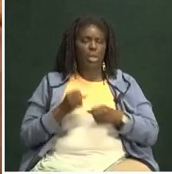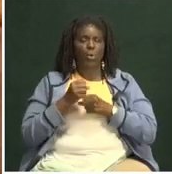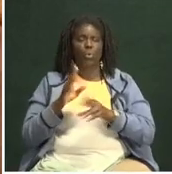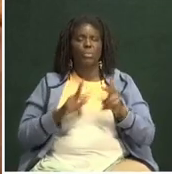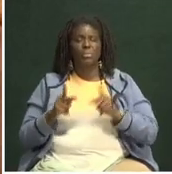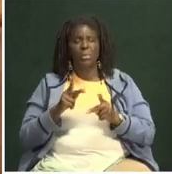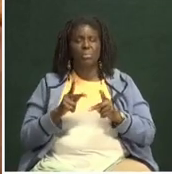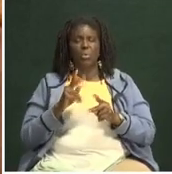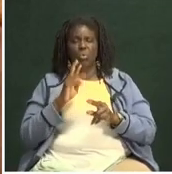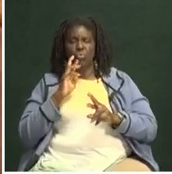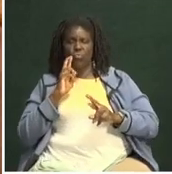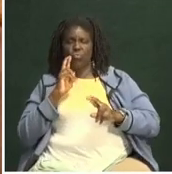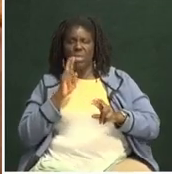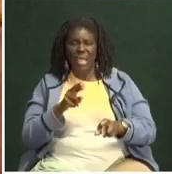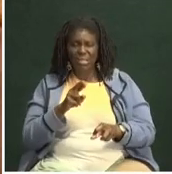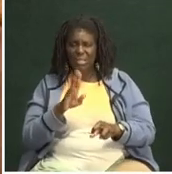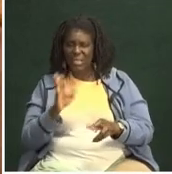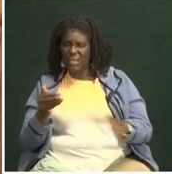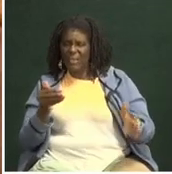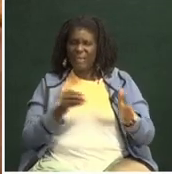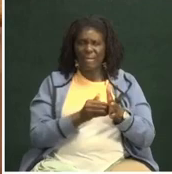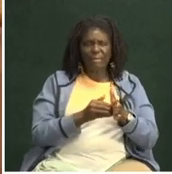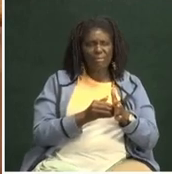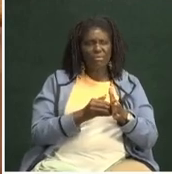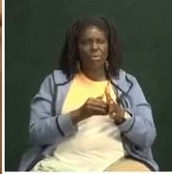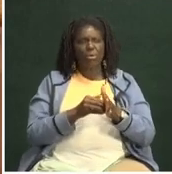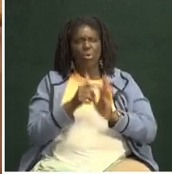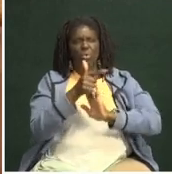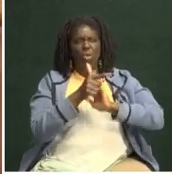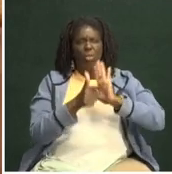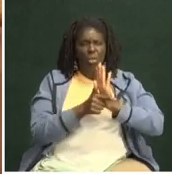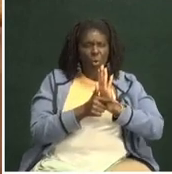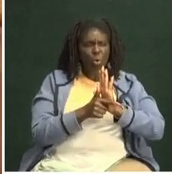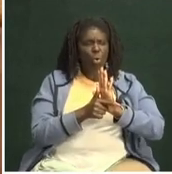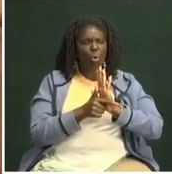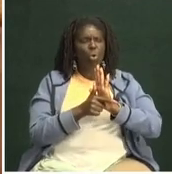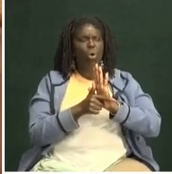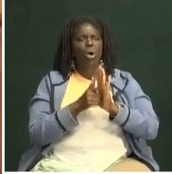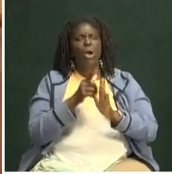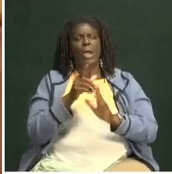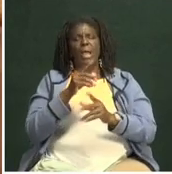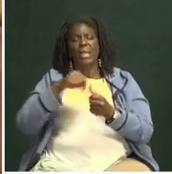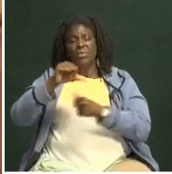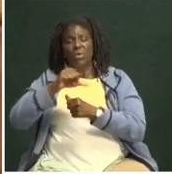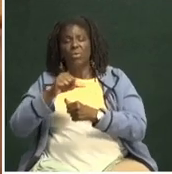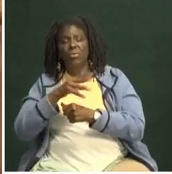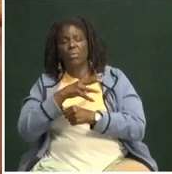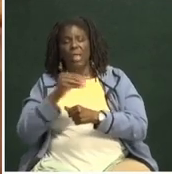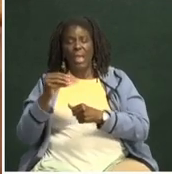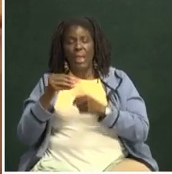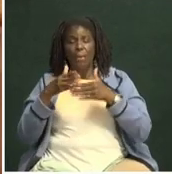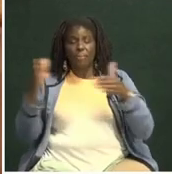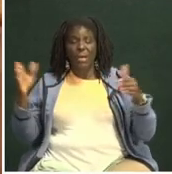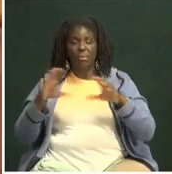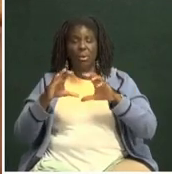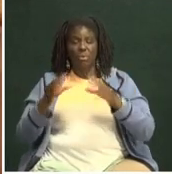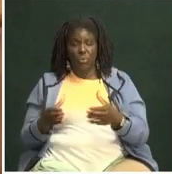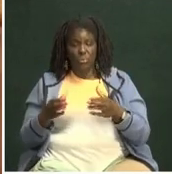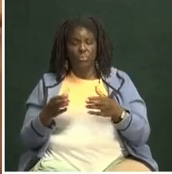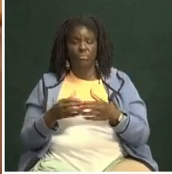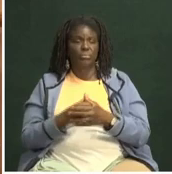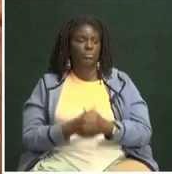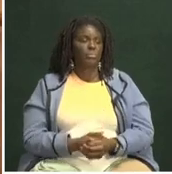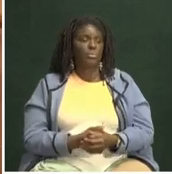people reacting vehemently against law enforcement, each other, privileged groups, public institutions, and even start